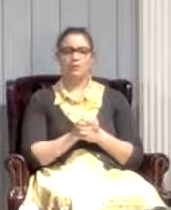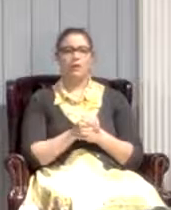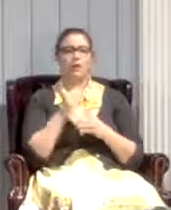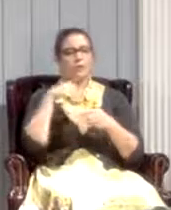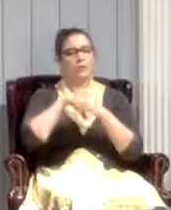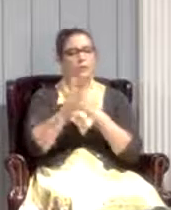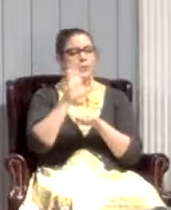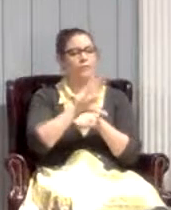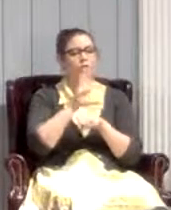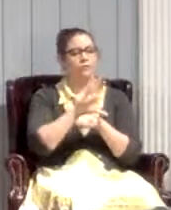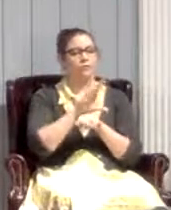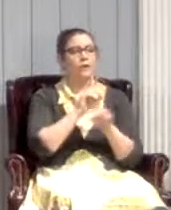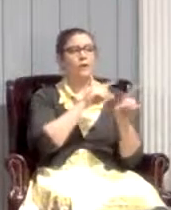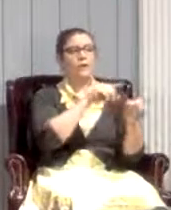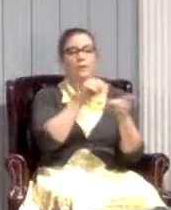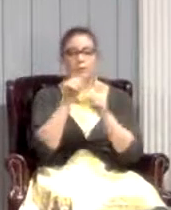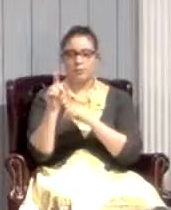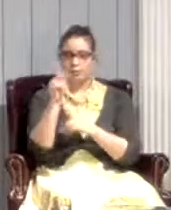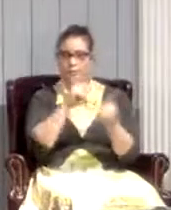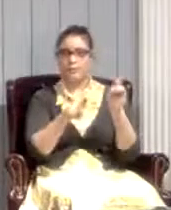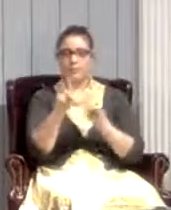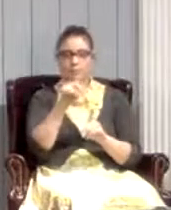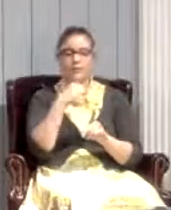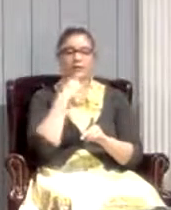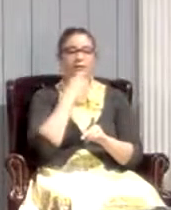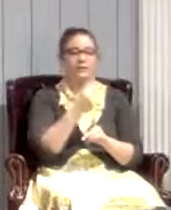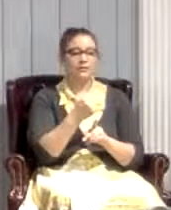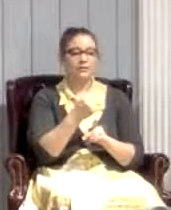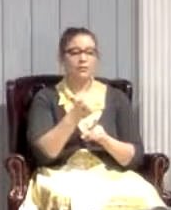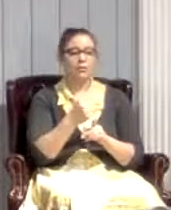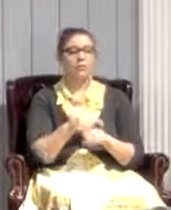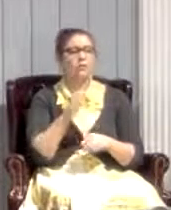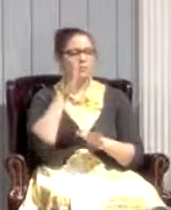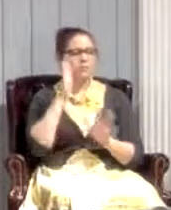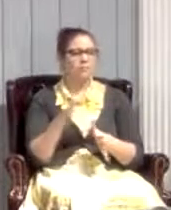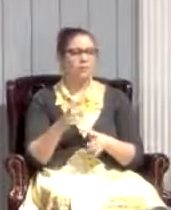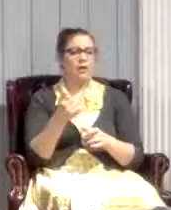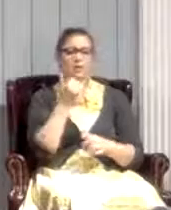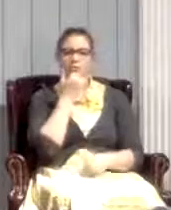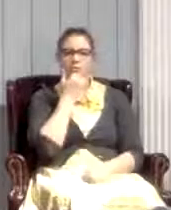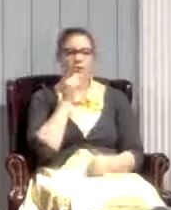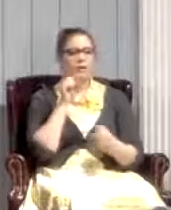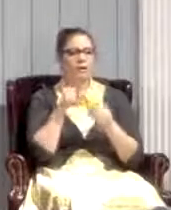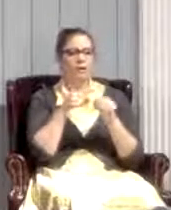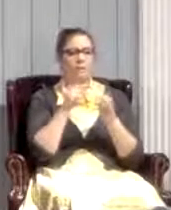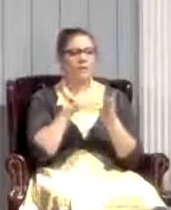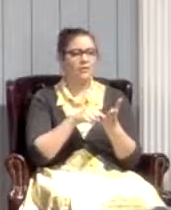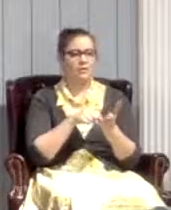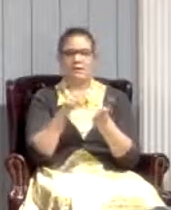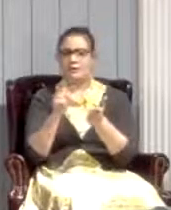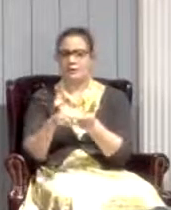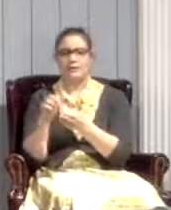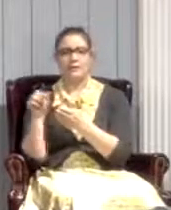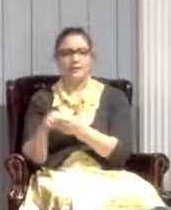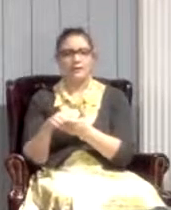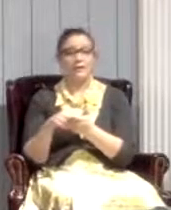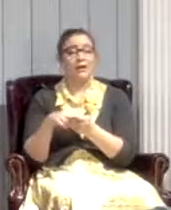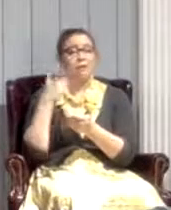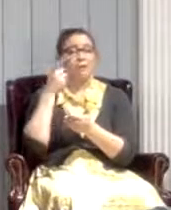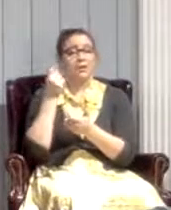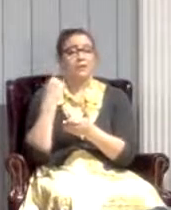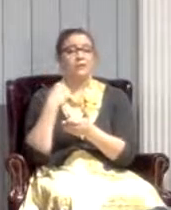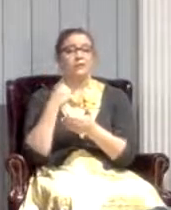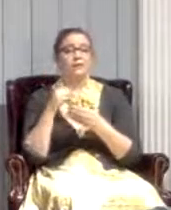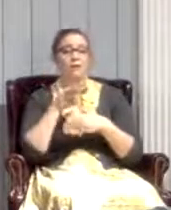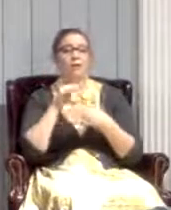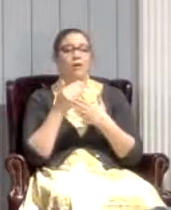well, the pastor's wrong about on this stand. The pastor's wrong about this stand. And because all of us have a rebellious nature, if